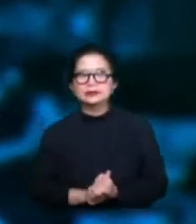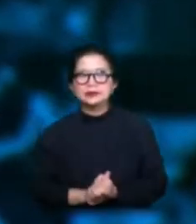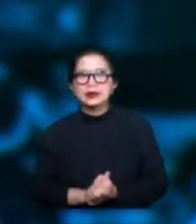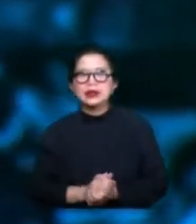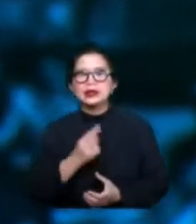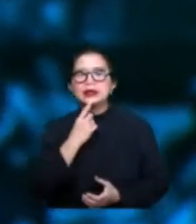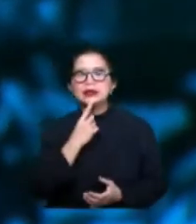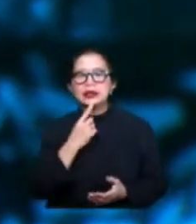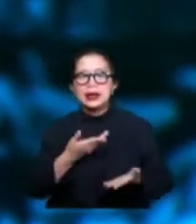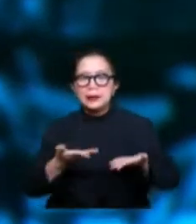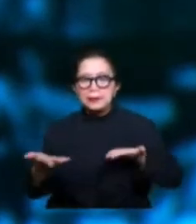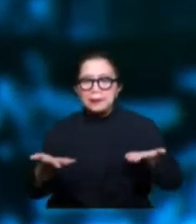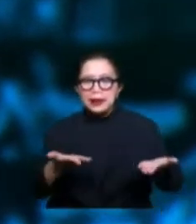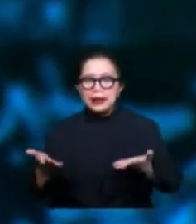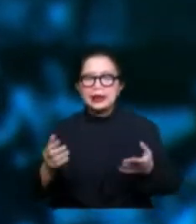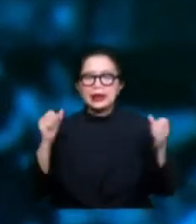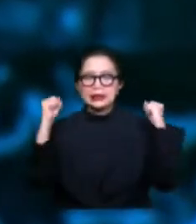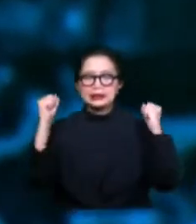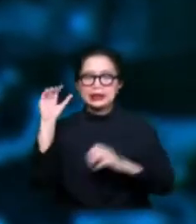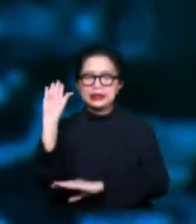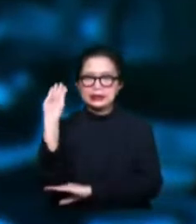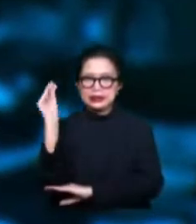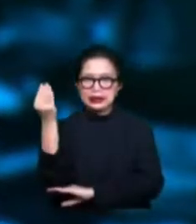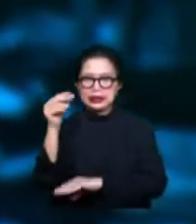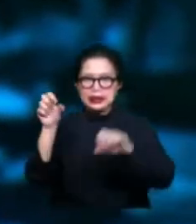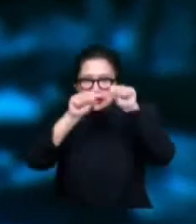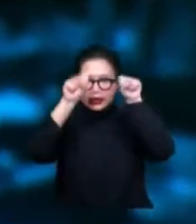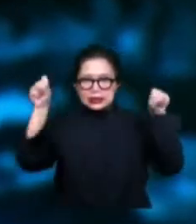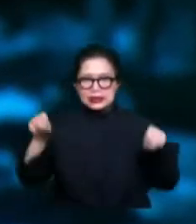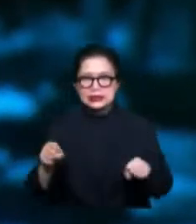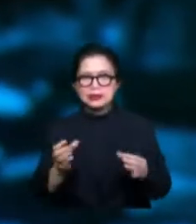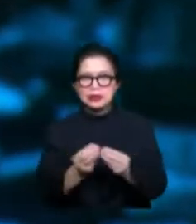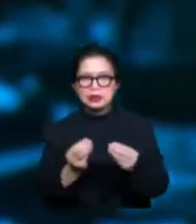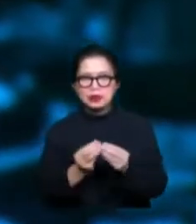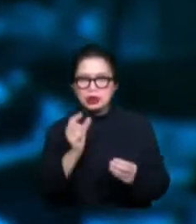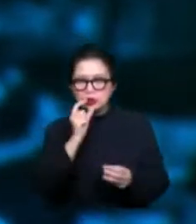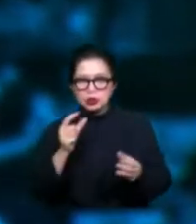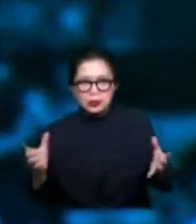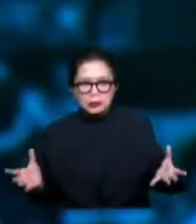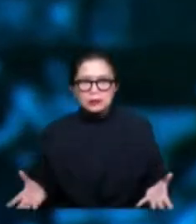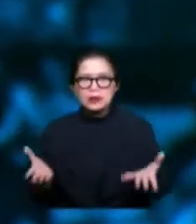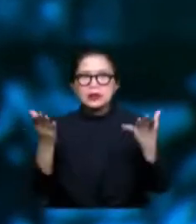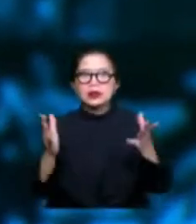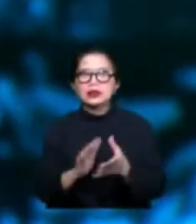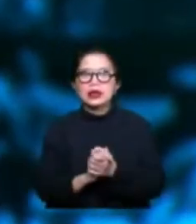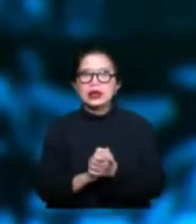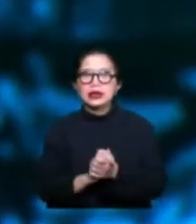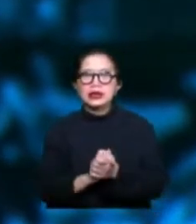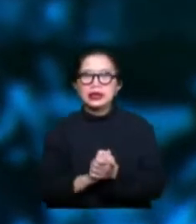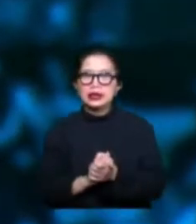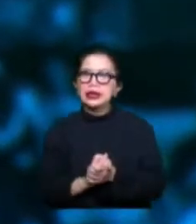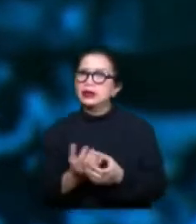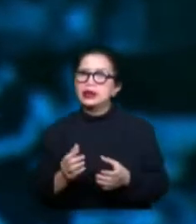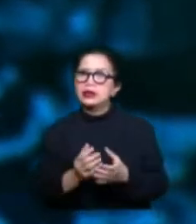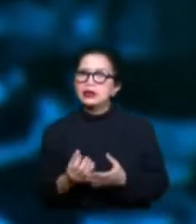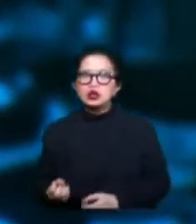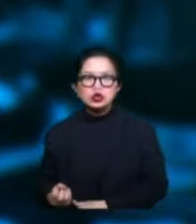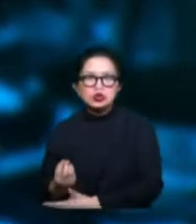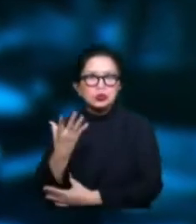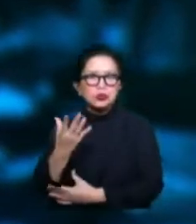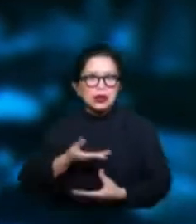development by optimizing city resources management to improve the quality and sustainability of urban